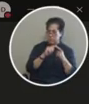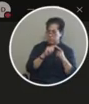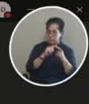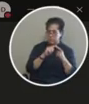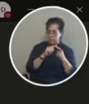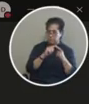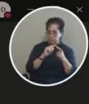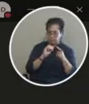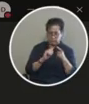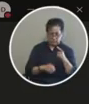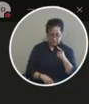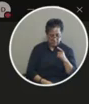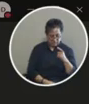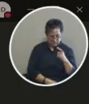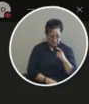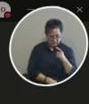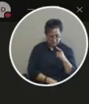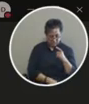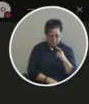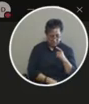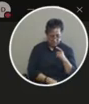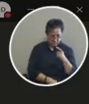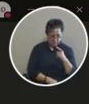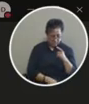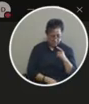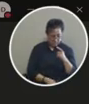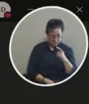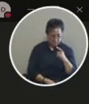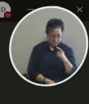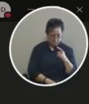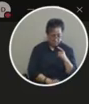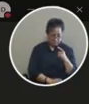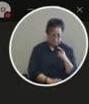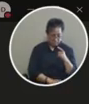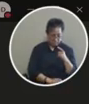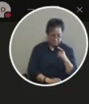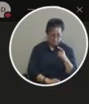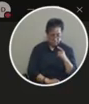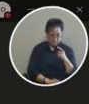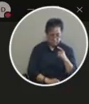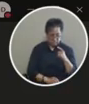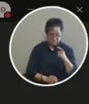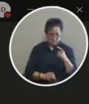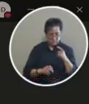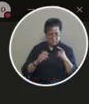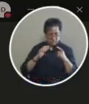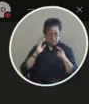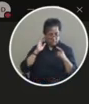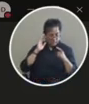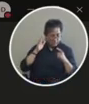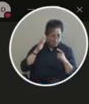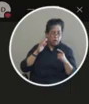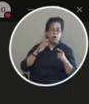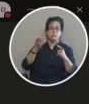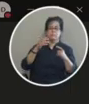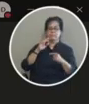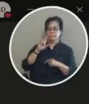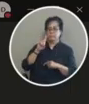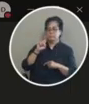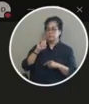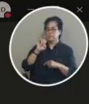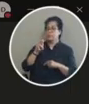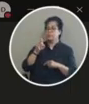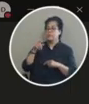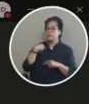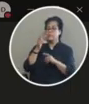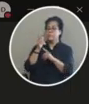I don't see Mr. Dayub coming on the line. Are you there, sir? Hello. Yes, I am. Good afternoon, Mr. Dayub. You have 3